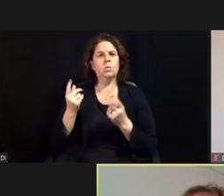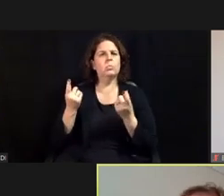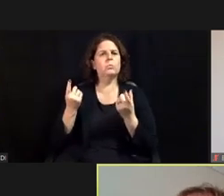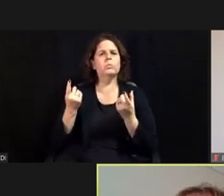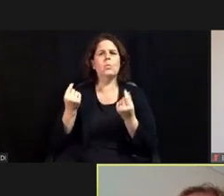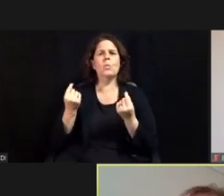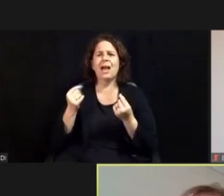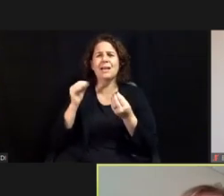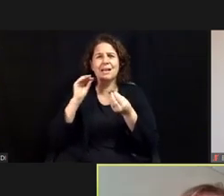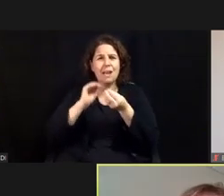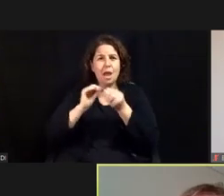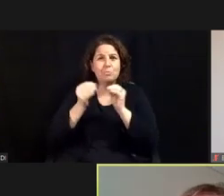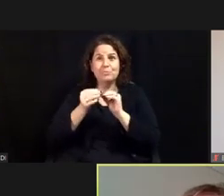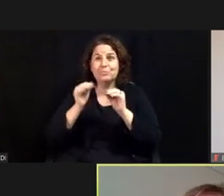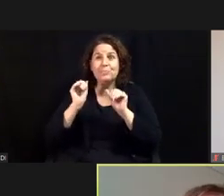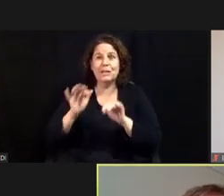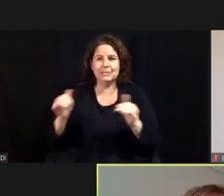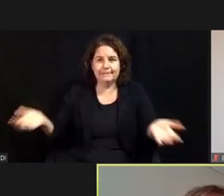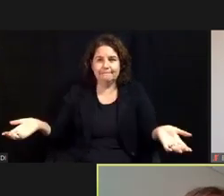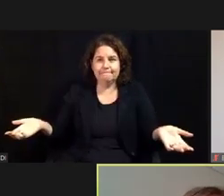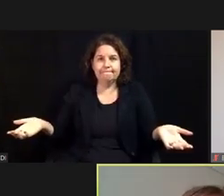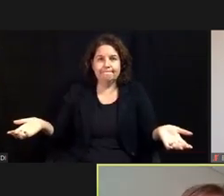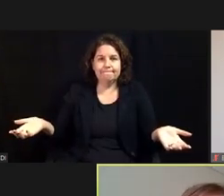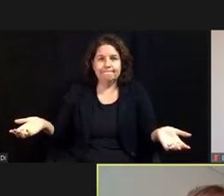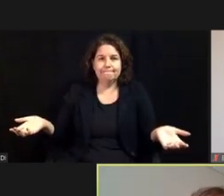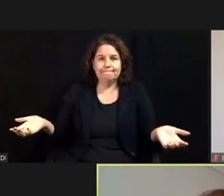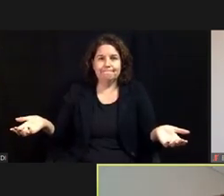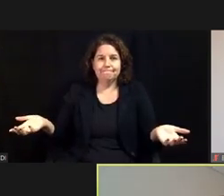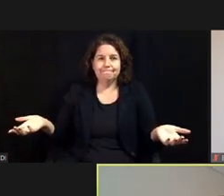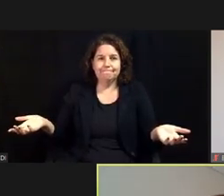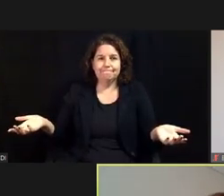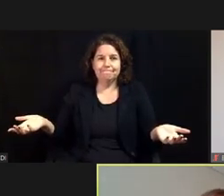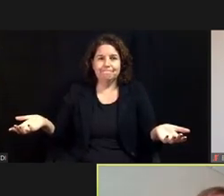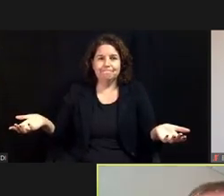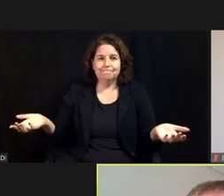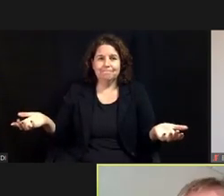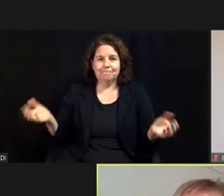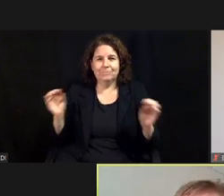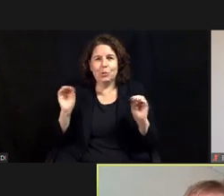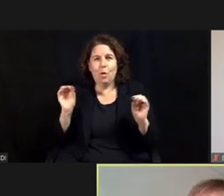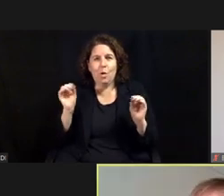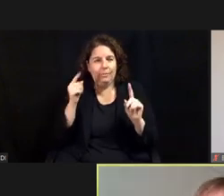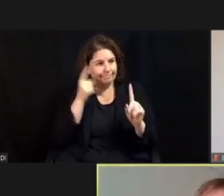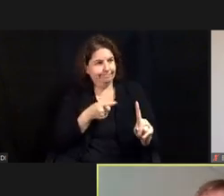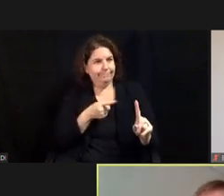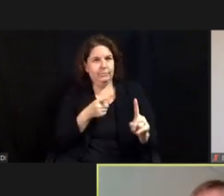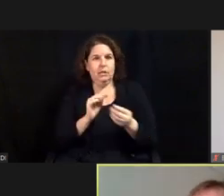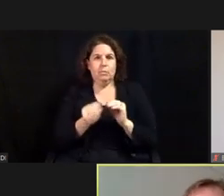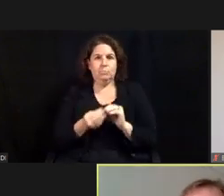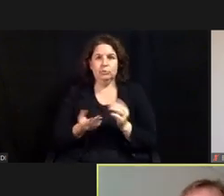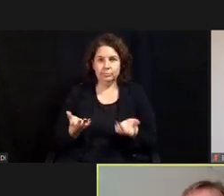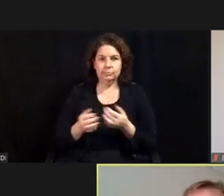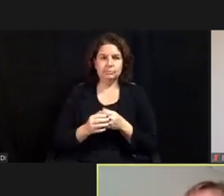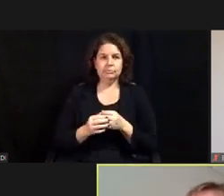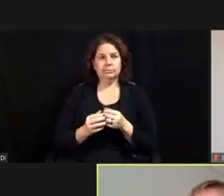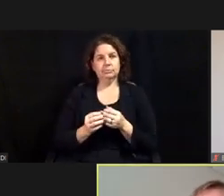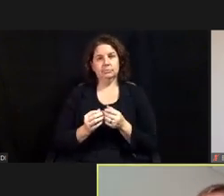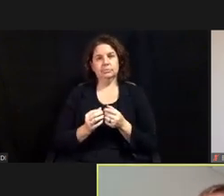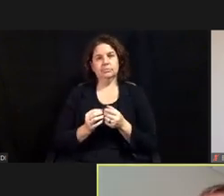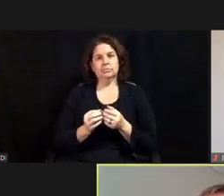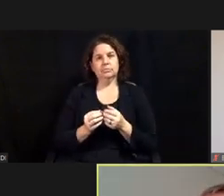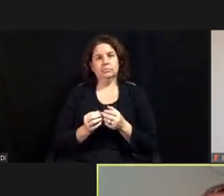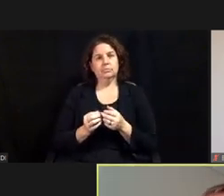think there's no magic bullet there. That was really just, or silver bullet, I guess. That was mainly that